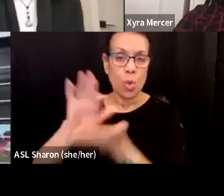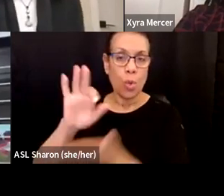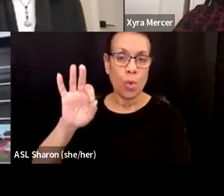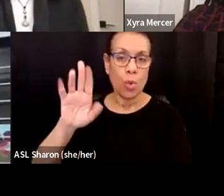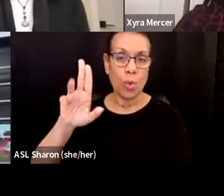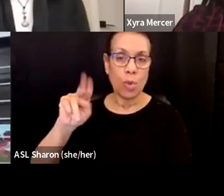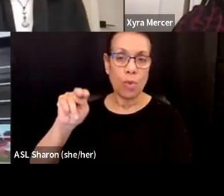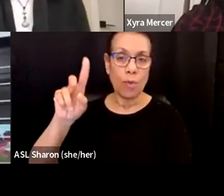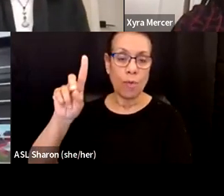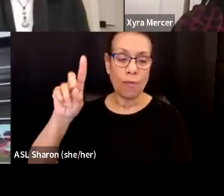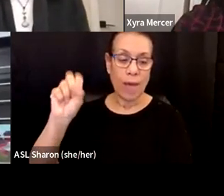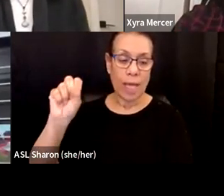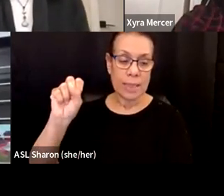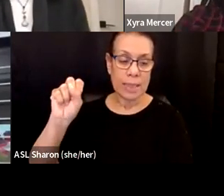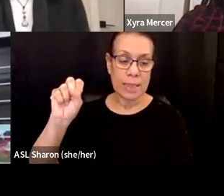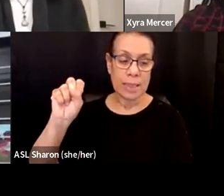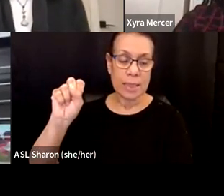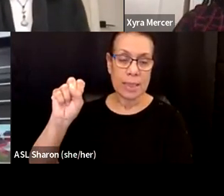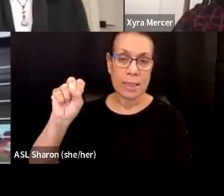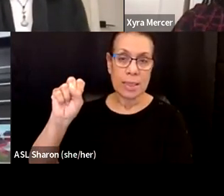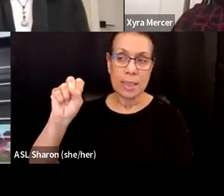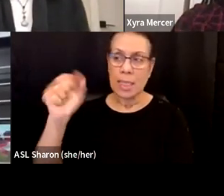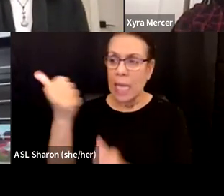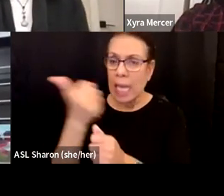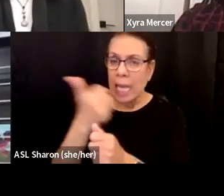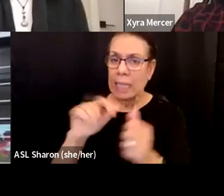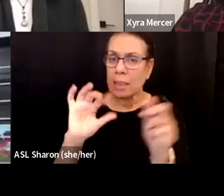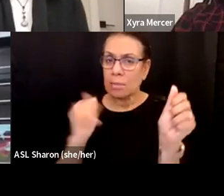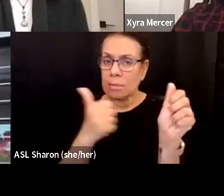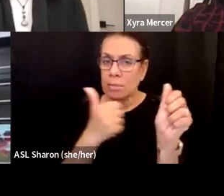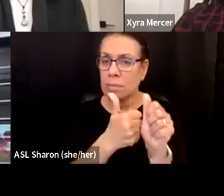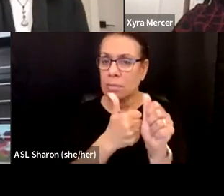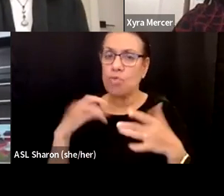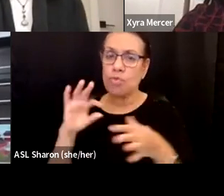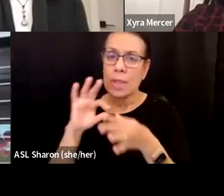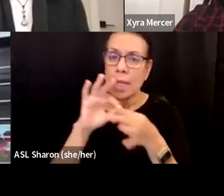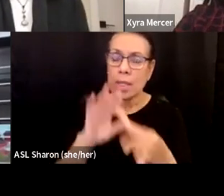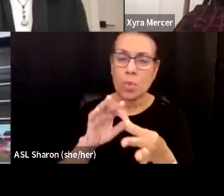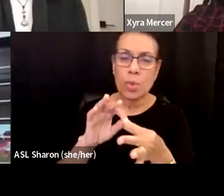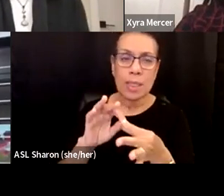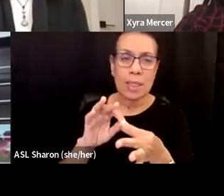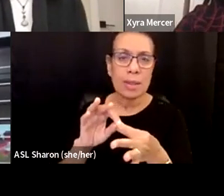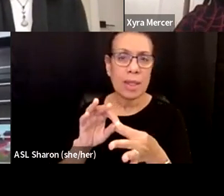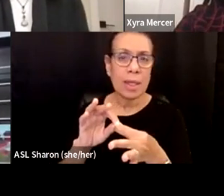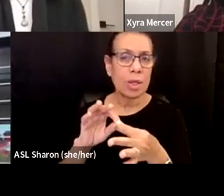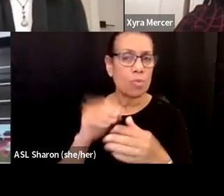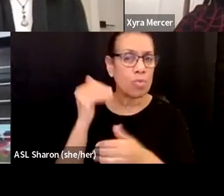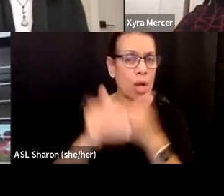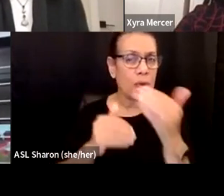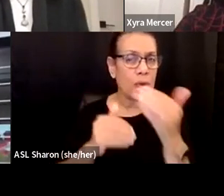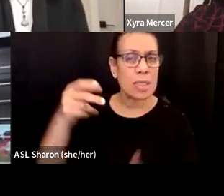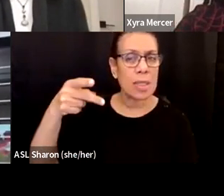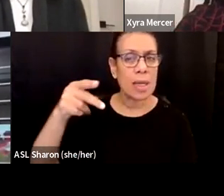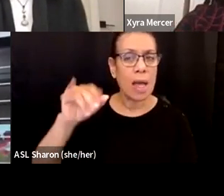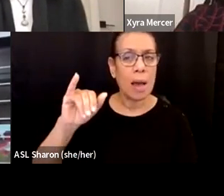any updates regarding sort of the progress of the pilot advisory teams uh